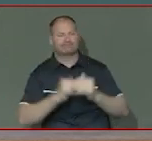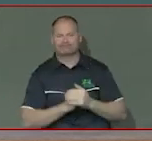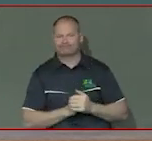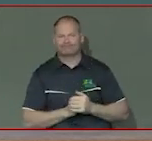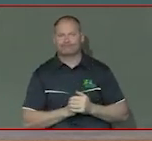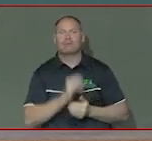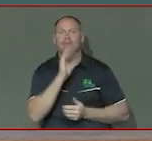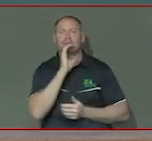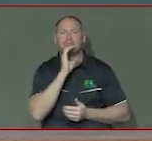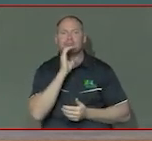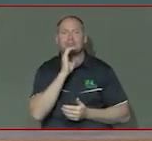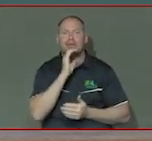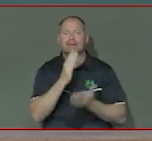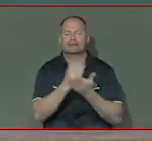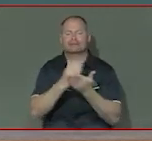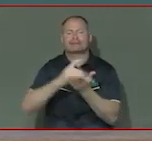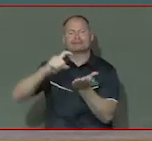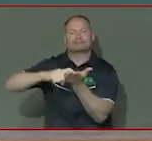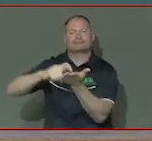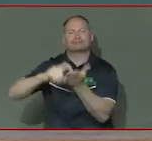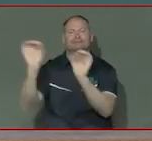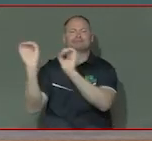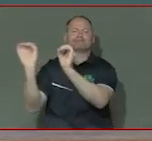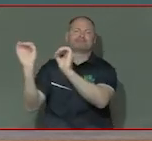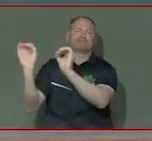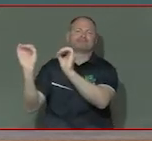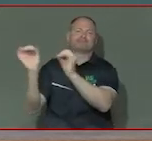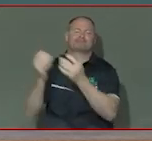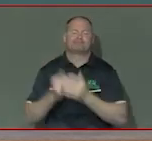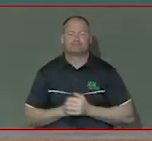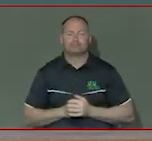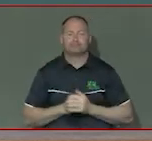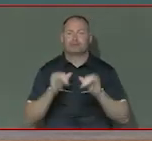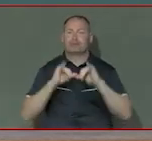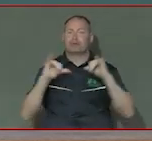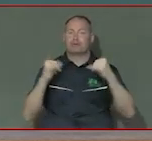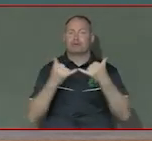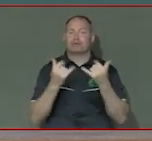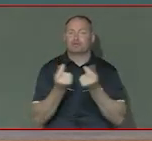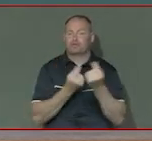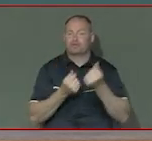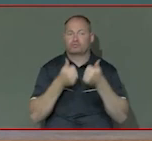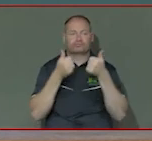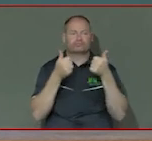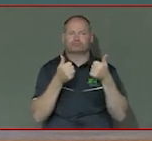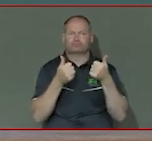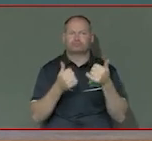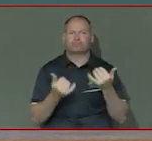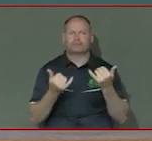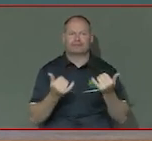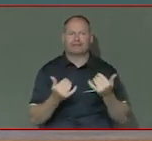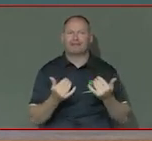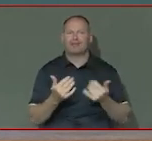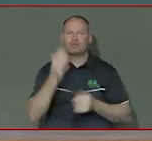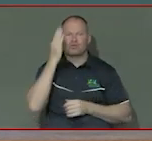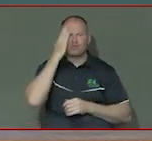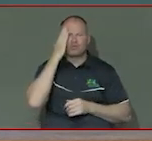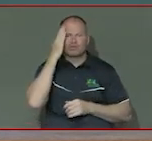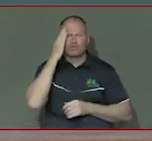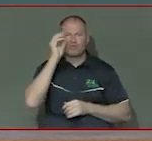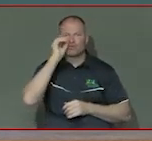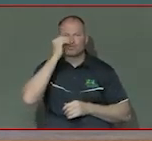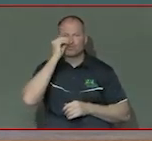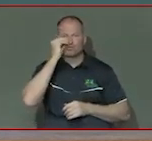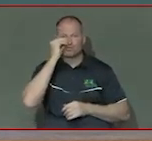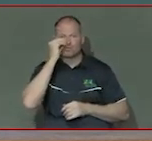demand for the shares. Or if the company is not doing well, we see this in this Kleuterzone thing that they are doing